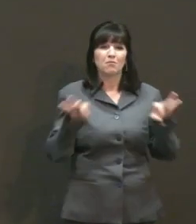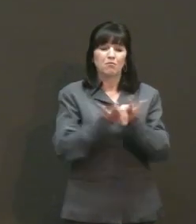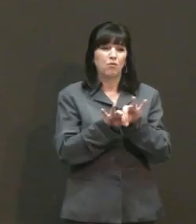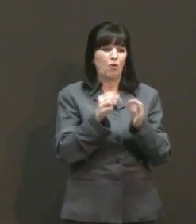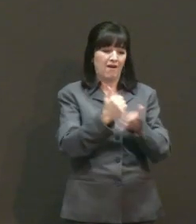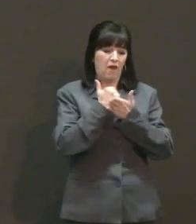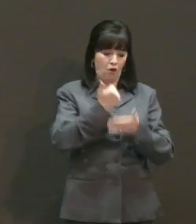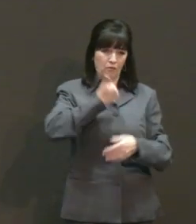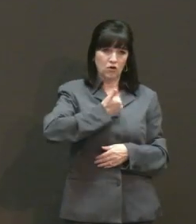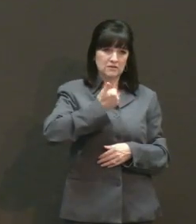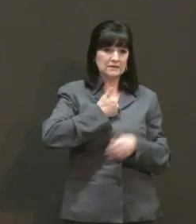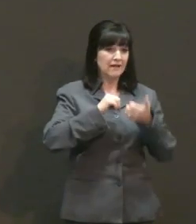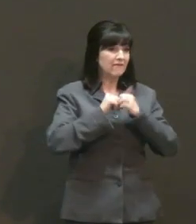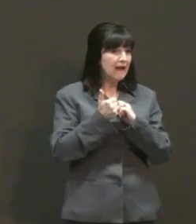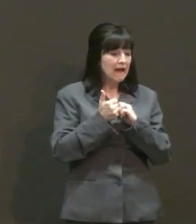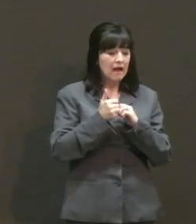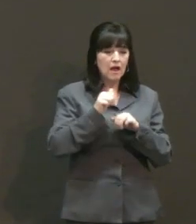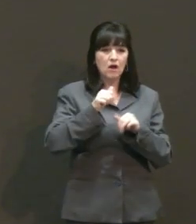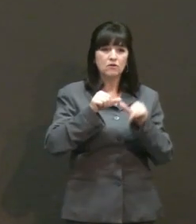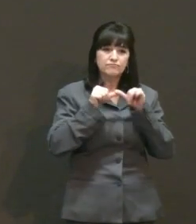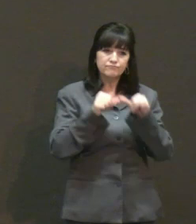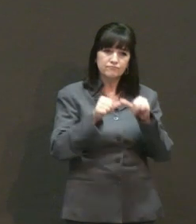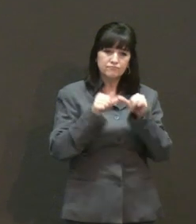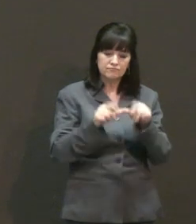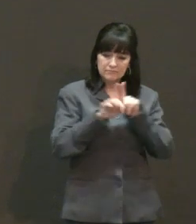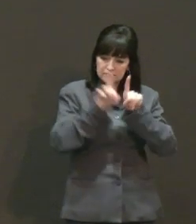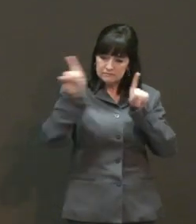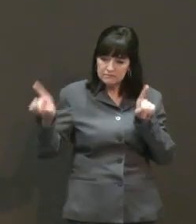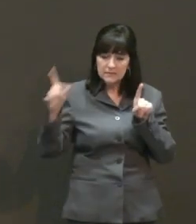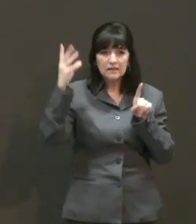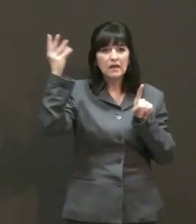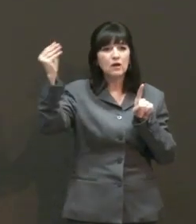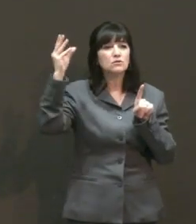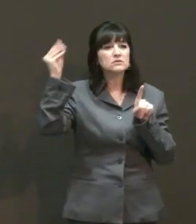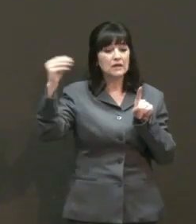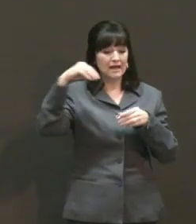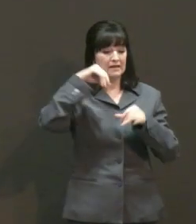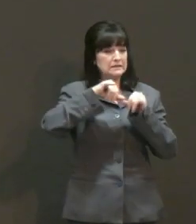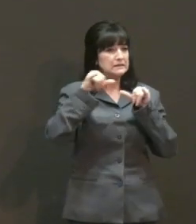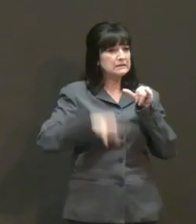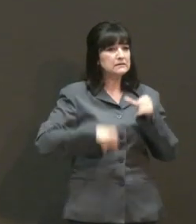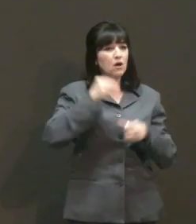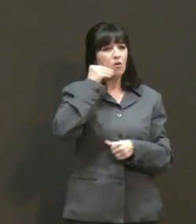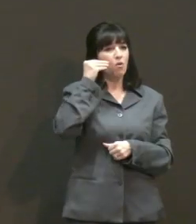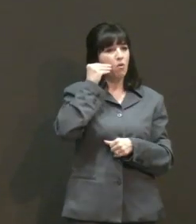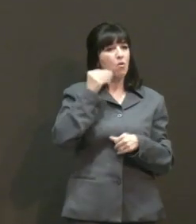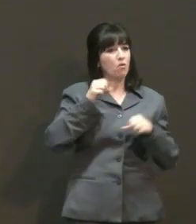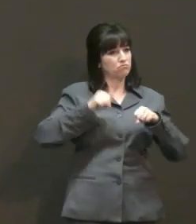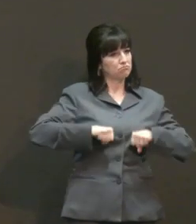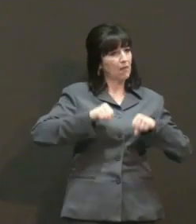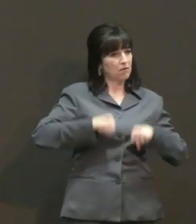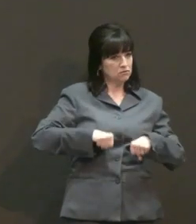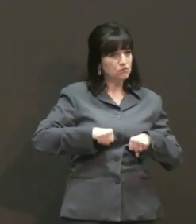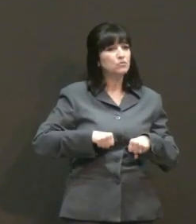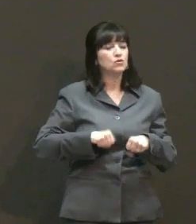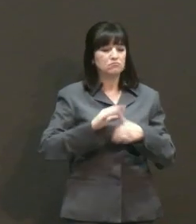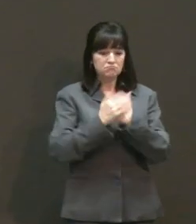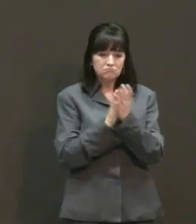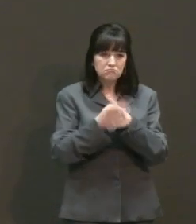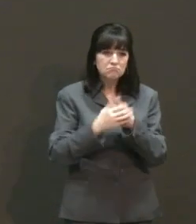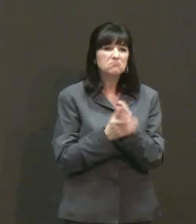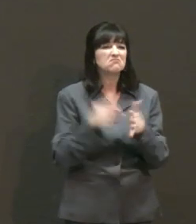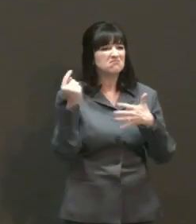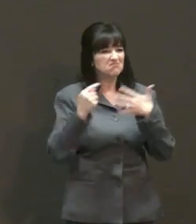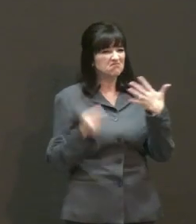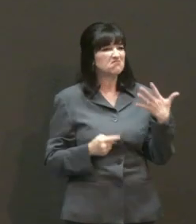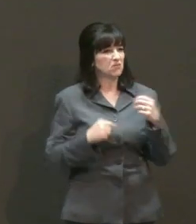make sure we have distance between us when we're outside, and that's going to be what helps us reduce the stress off of our healthcare workers and public safety workers.